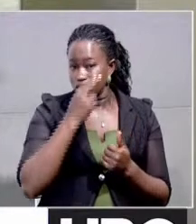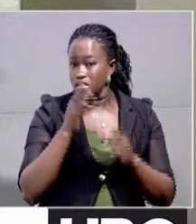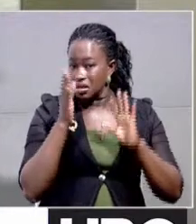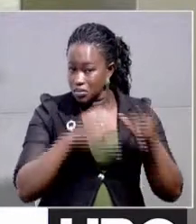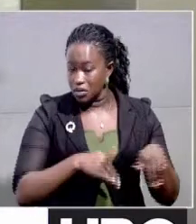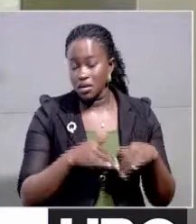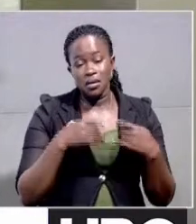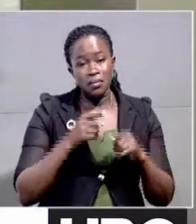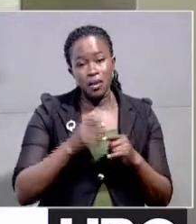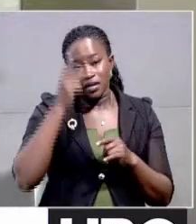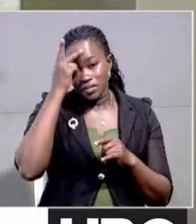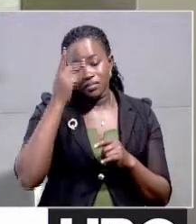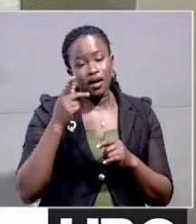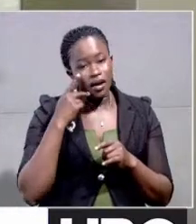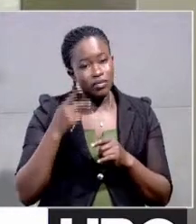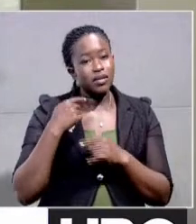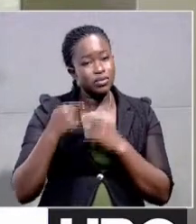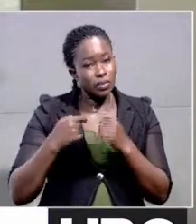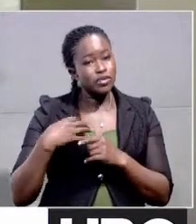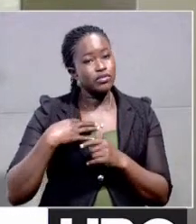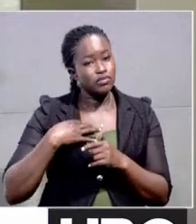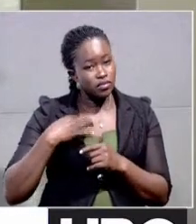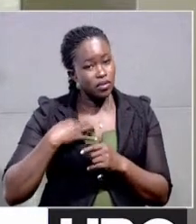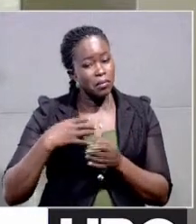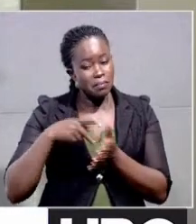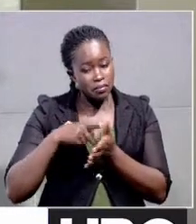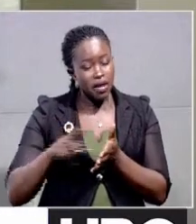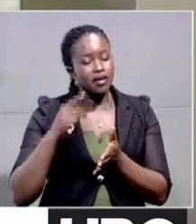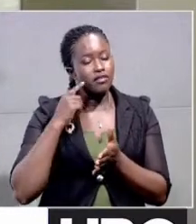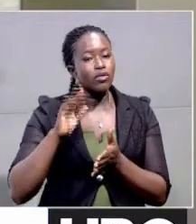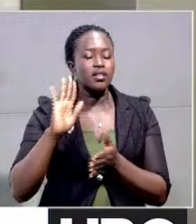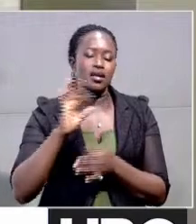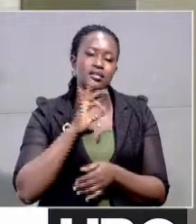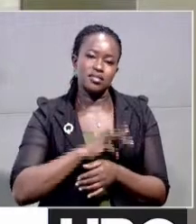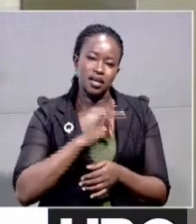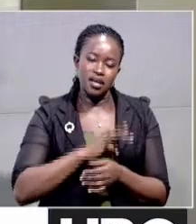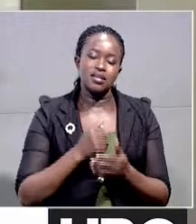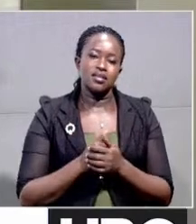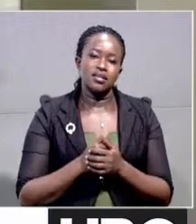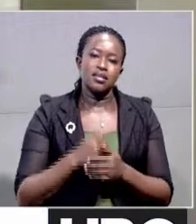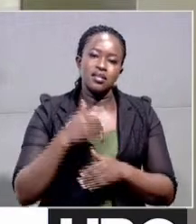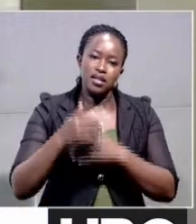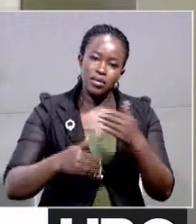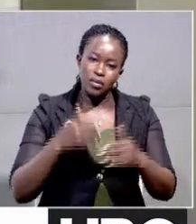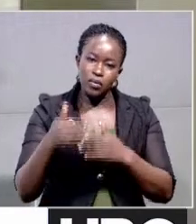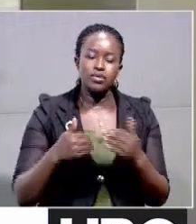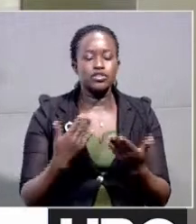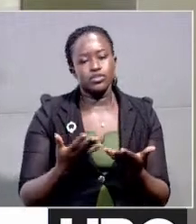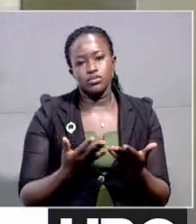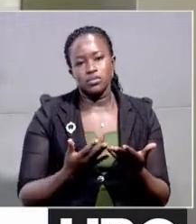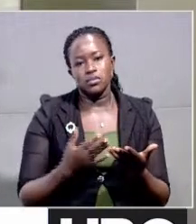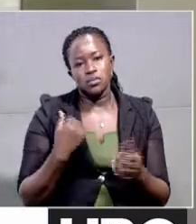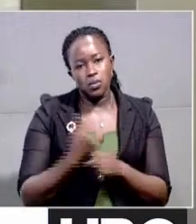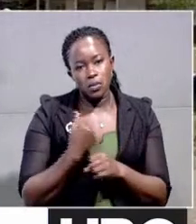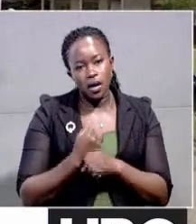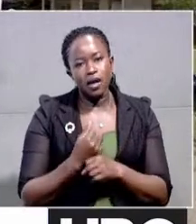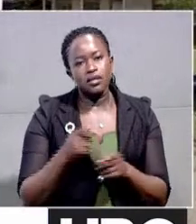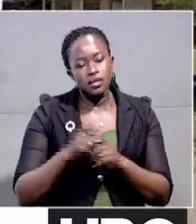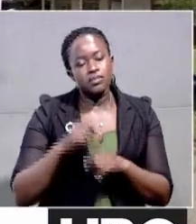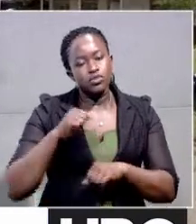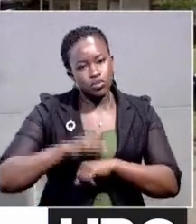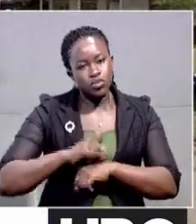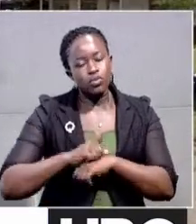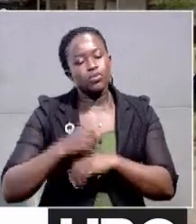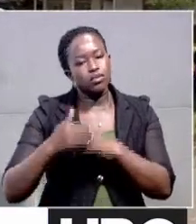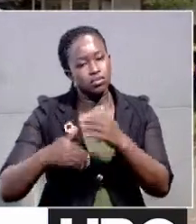are voluntarily paying for their salaries. So those continued doing the work and kept the school running.